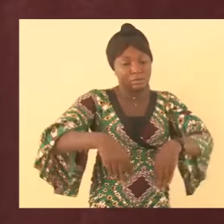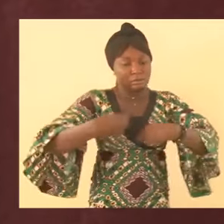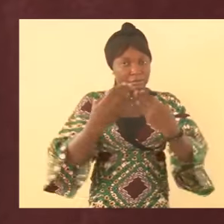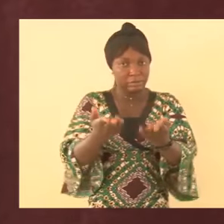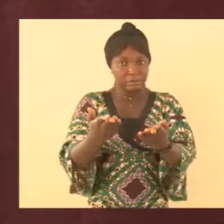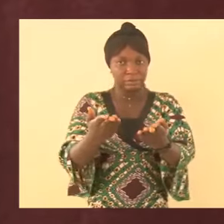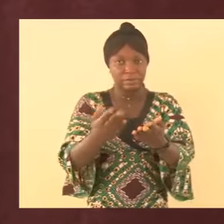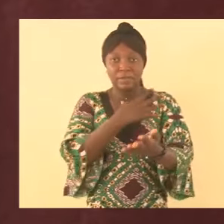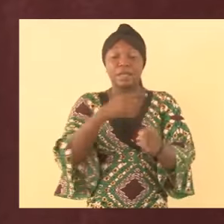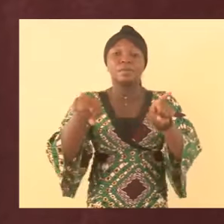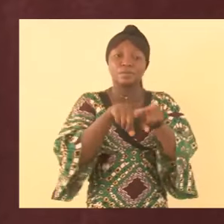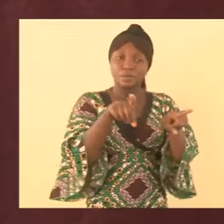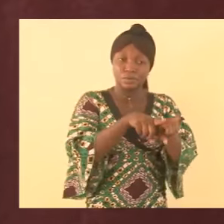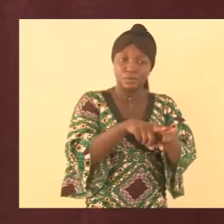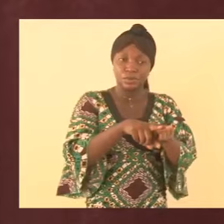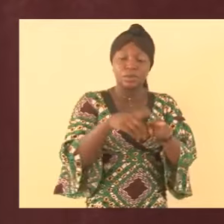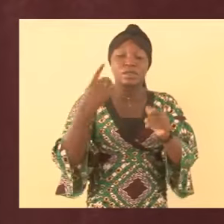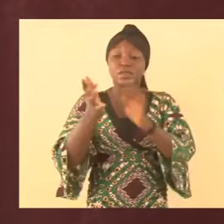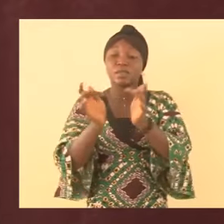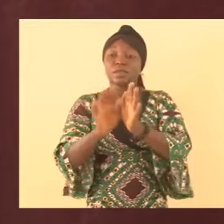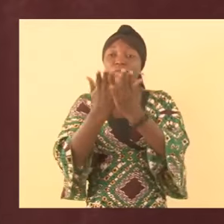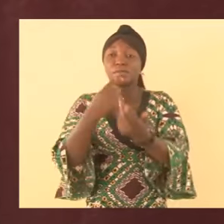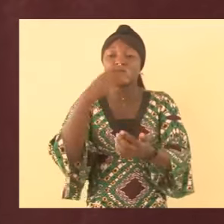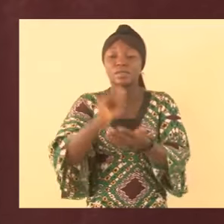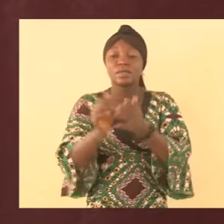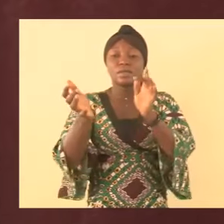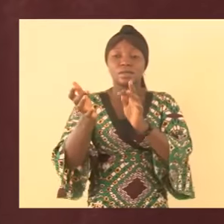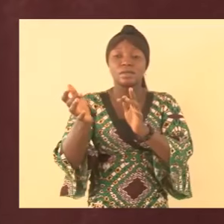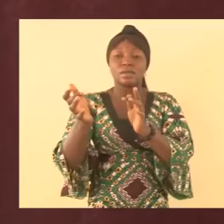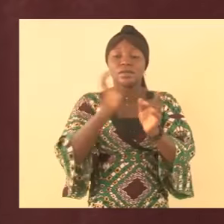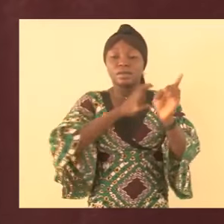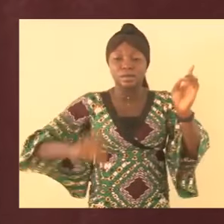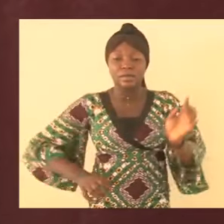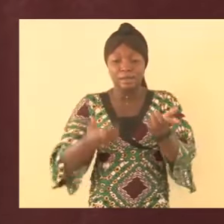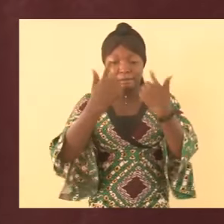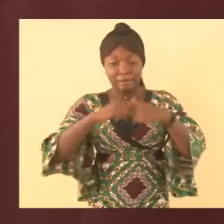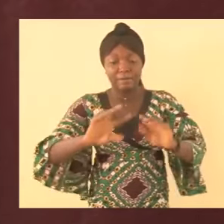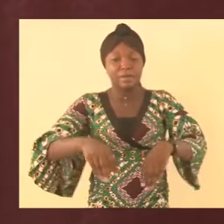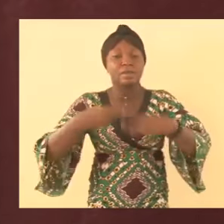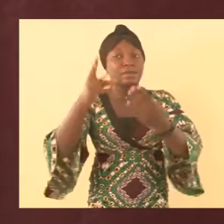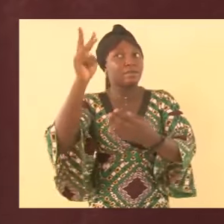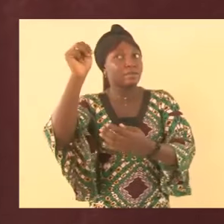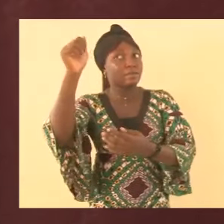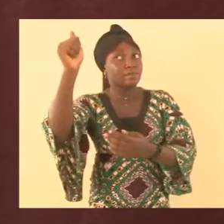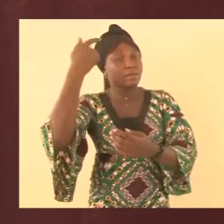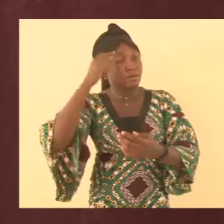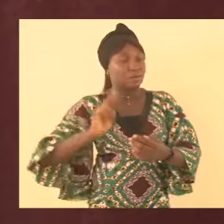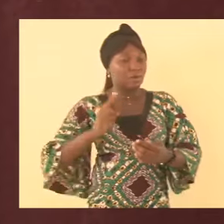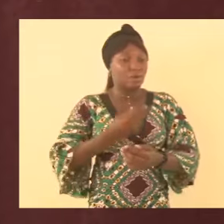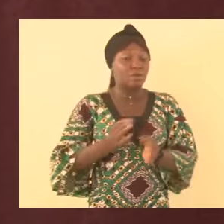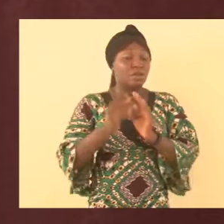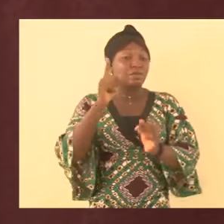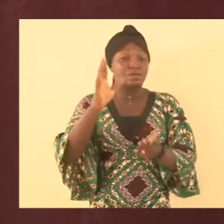we readily give. And also, the Bible says that Christ came and he gave himself for us. So if